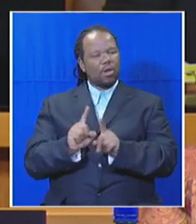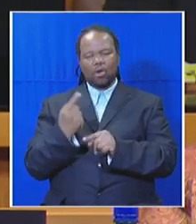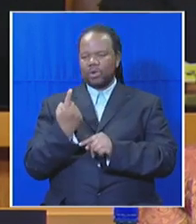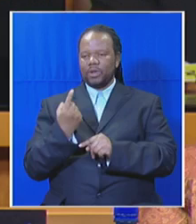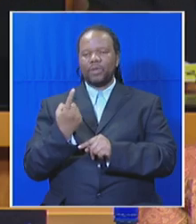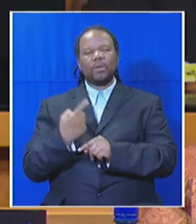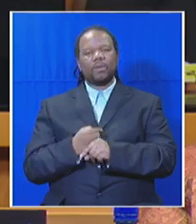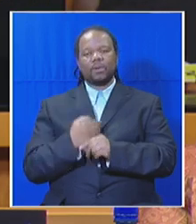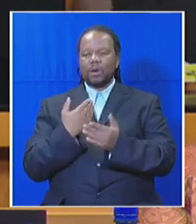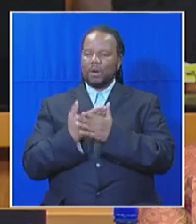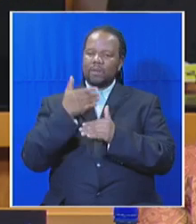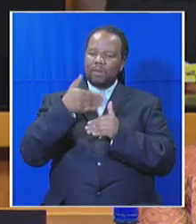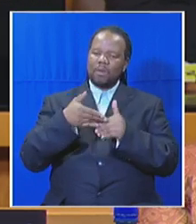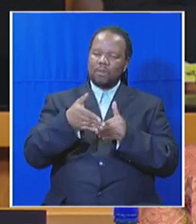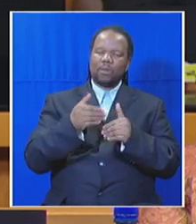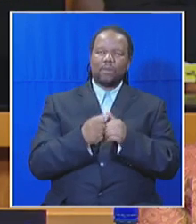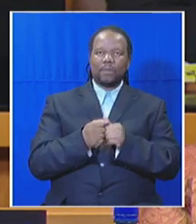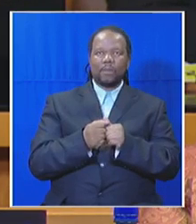so, Musa Khotla,